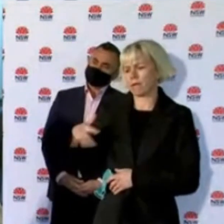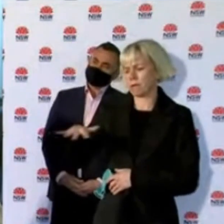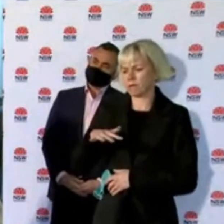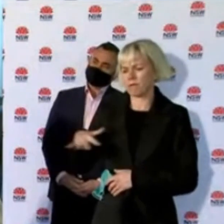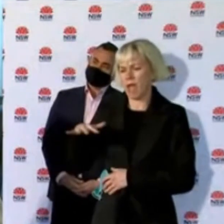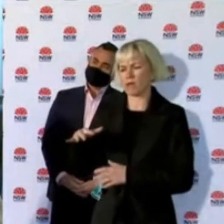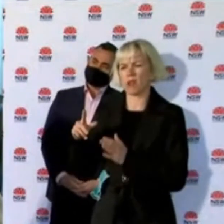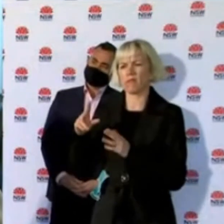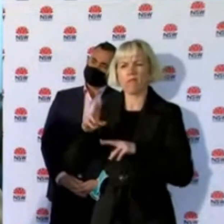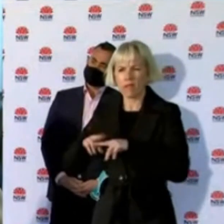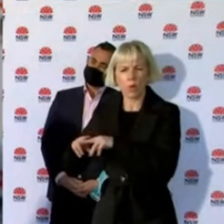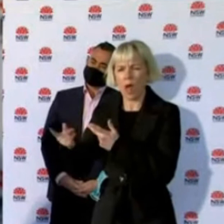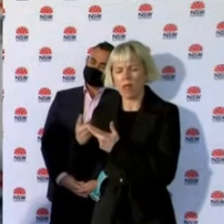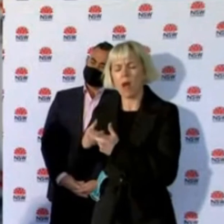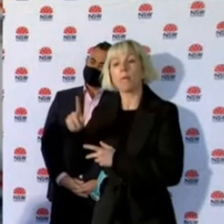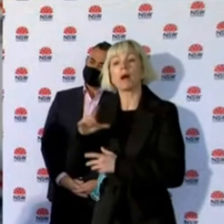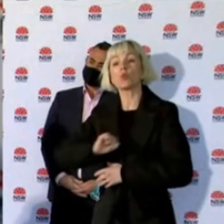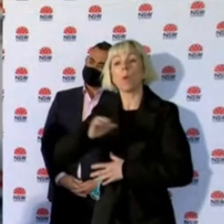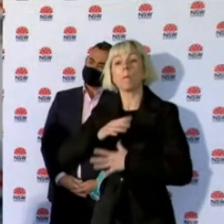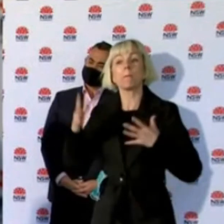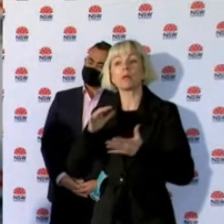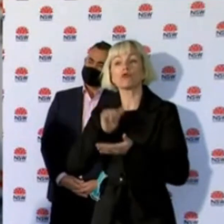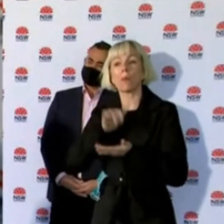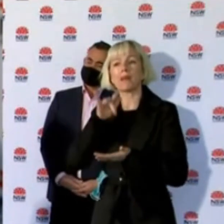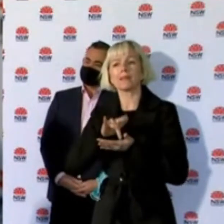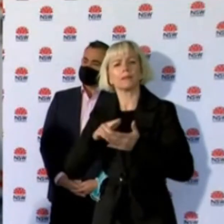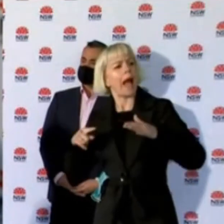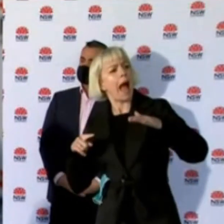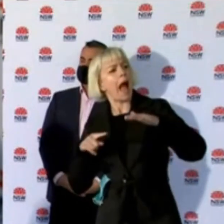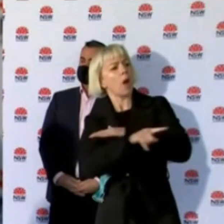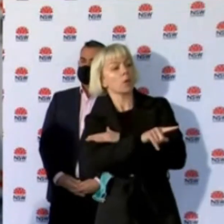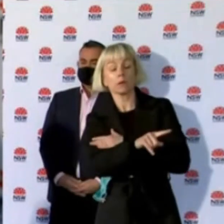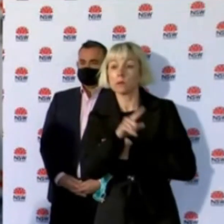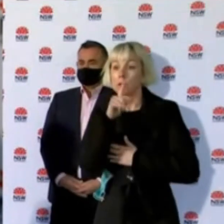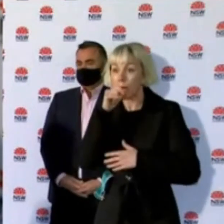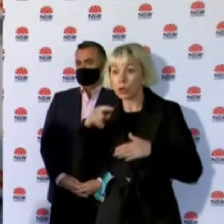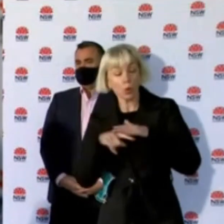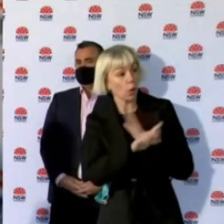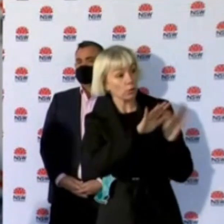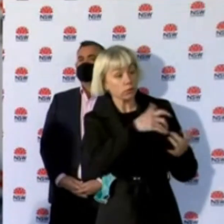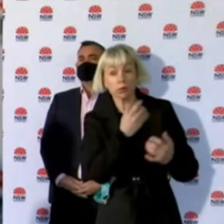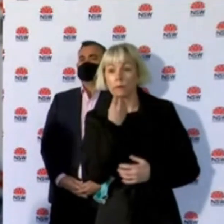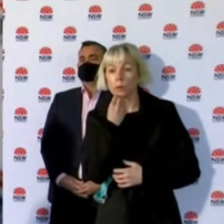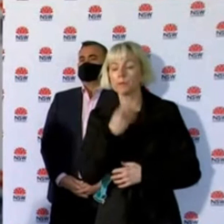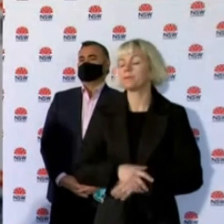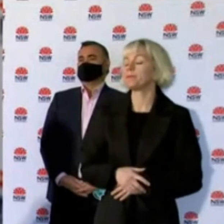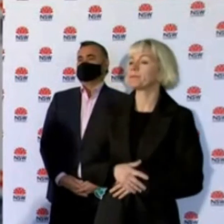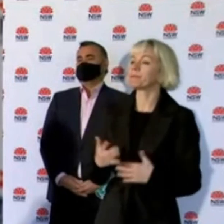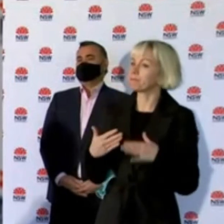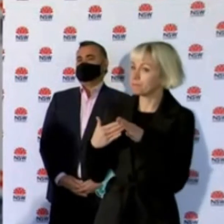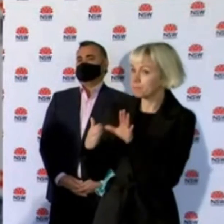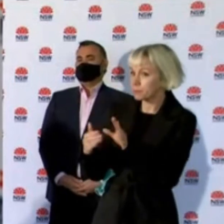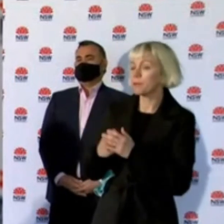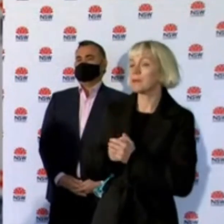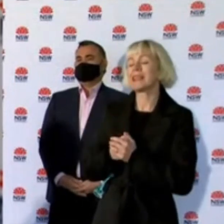that shopping centre? Well, obviously our recommendation is please go to your nearest and most convenient shopping centre. But if you live across the road